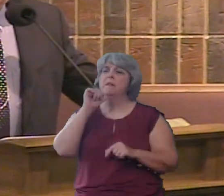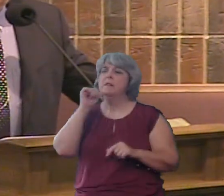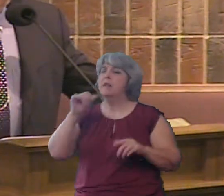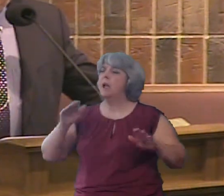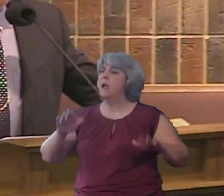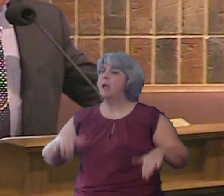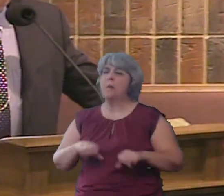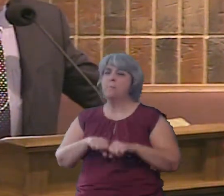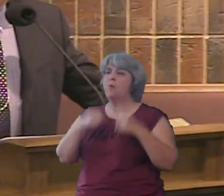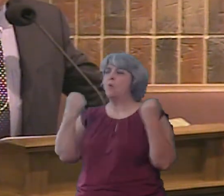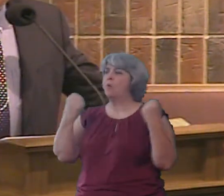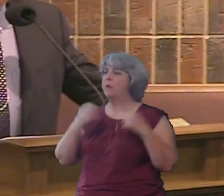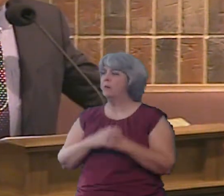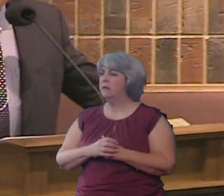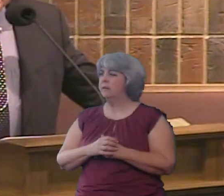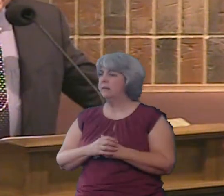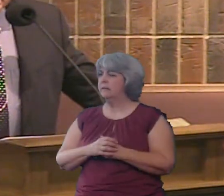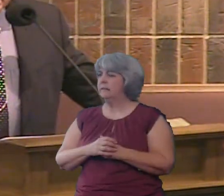perplexed but not in despair,